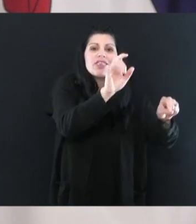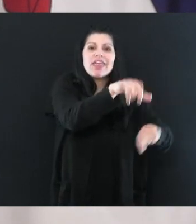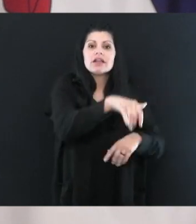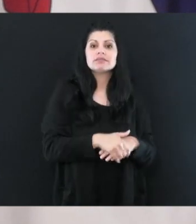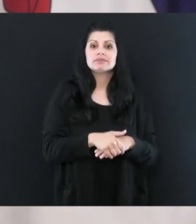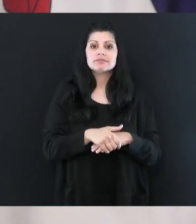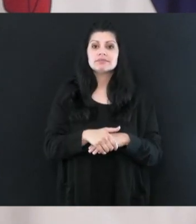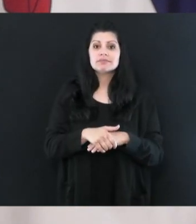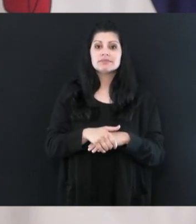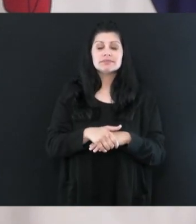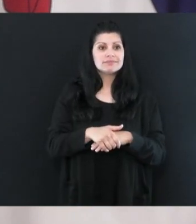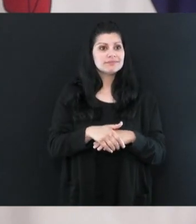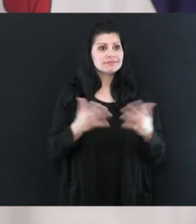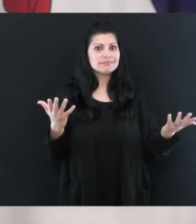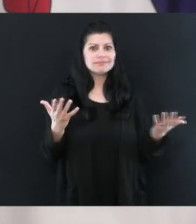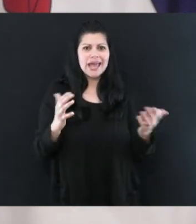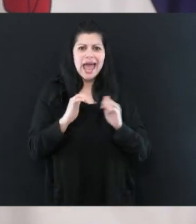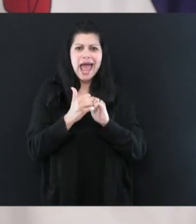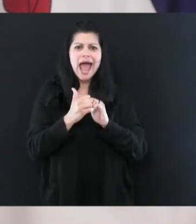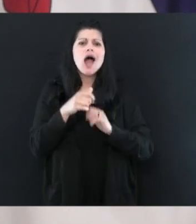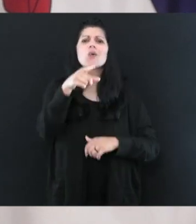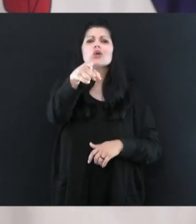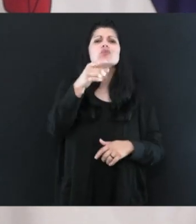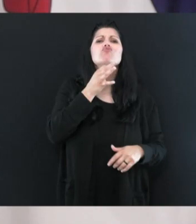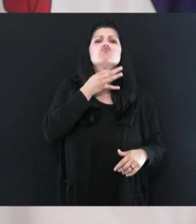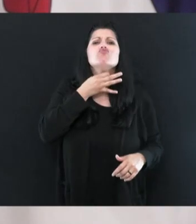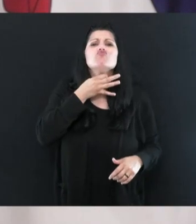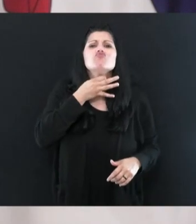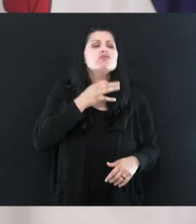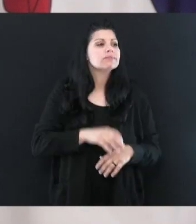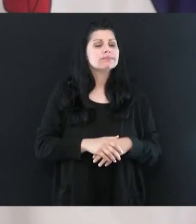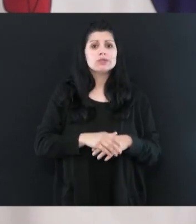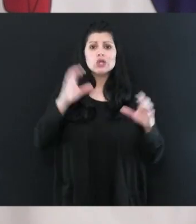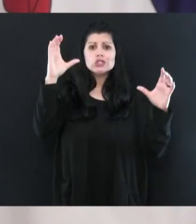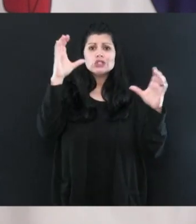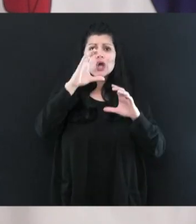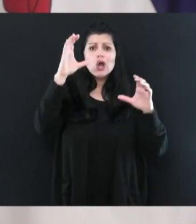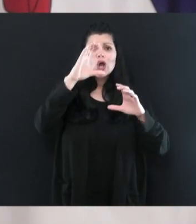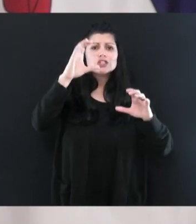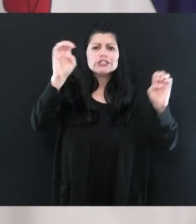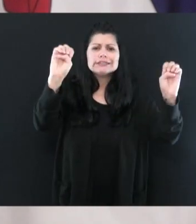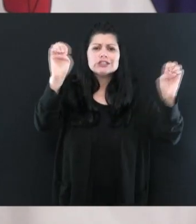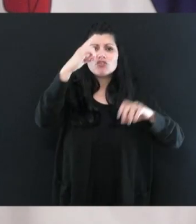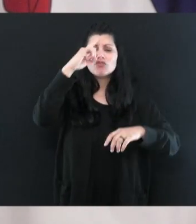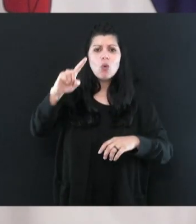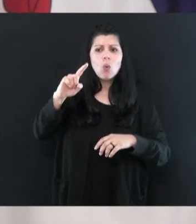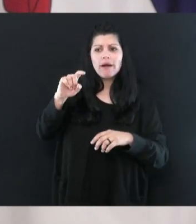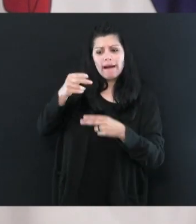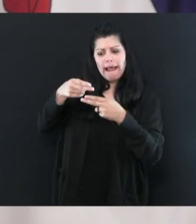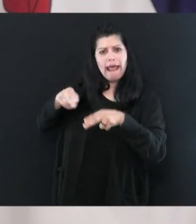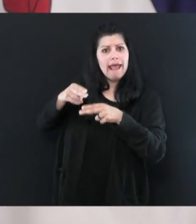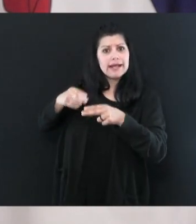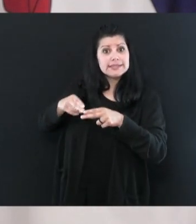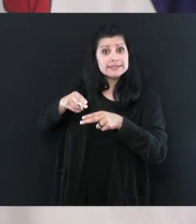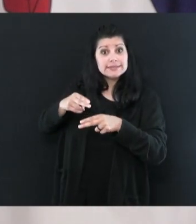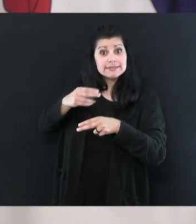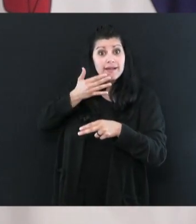find any eggs on the egg hunt if there's no eggs out there. We have got to be able to